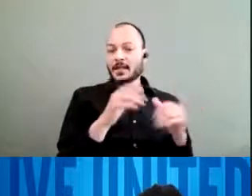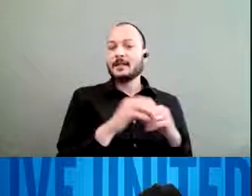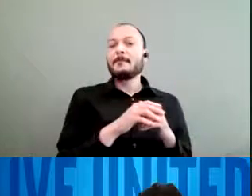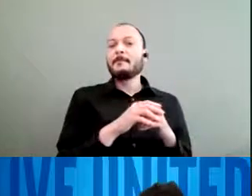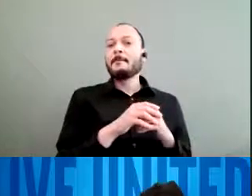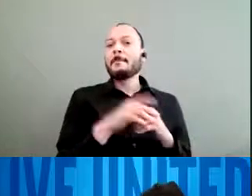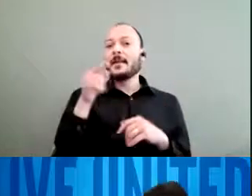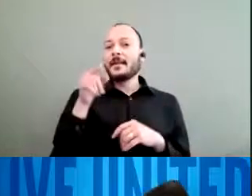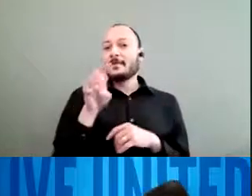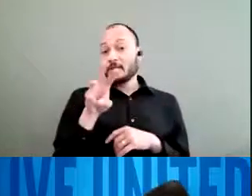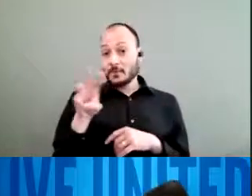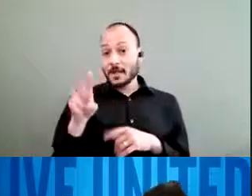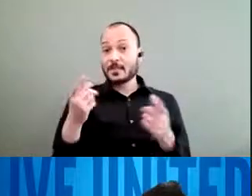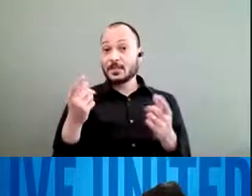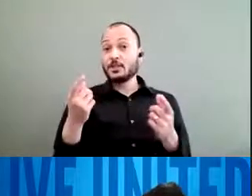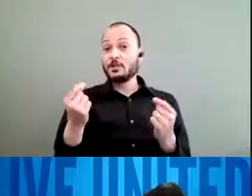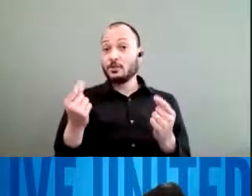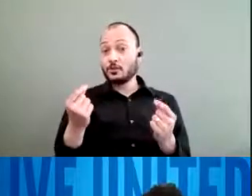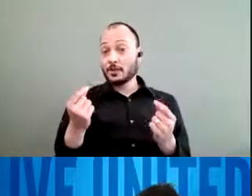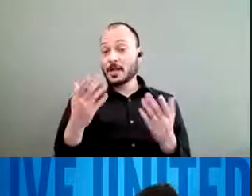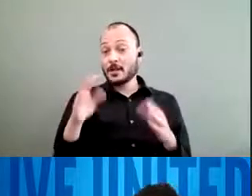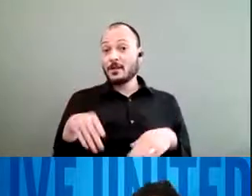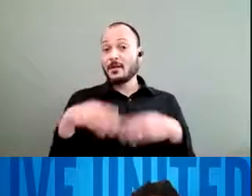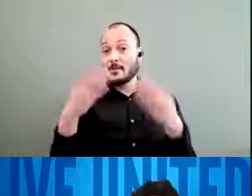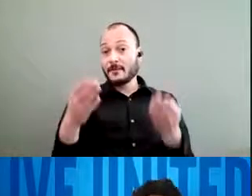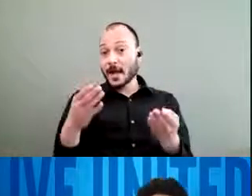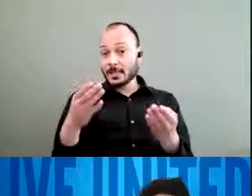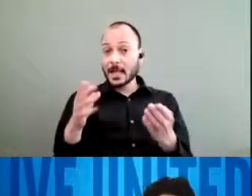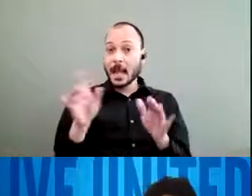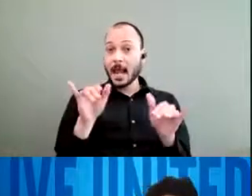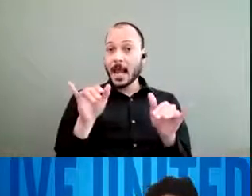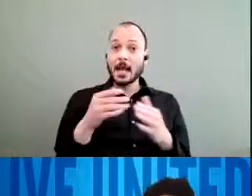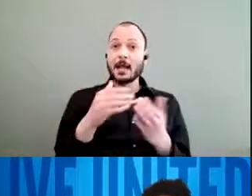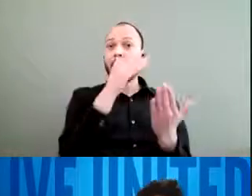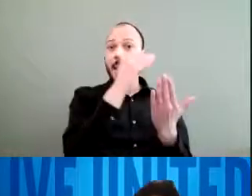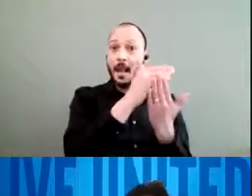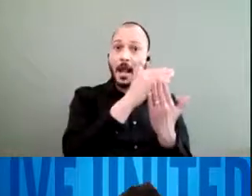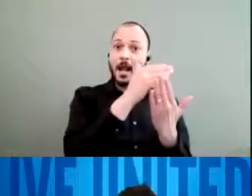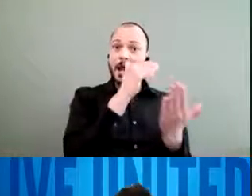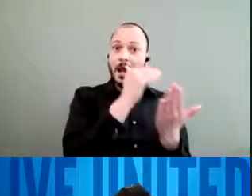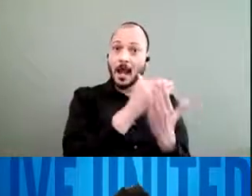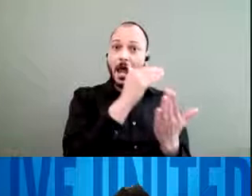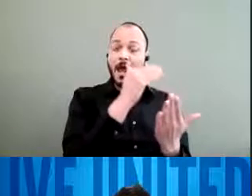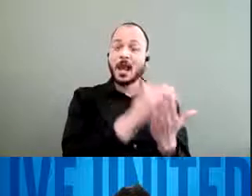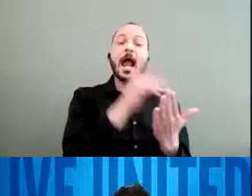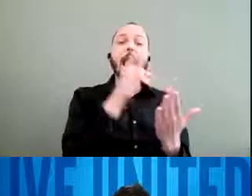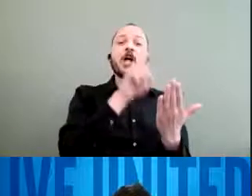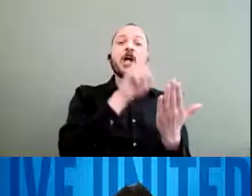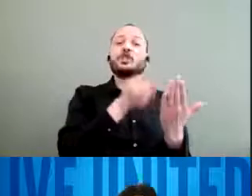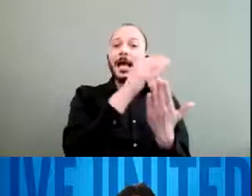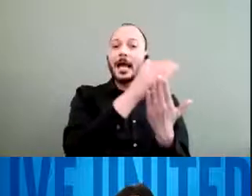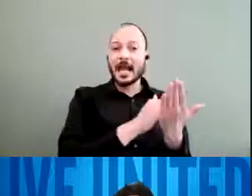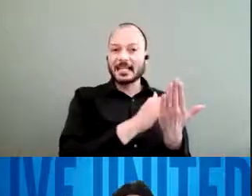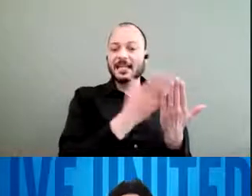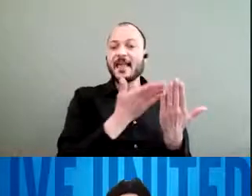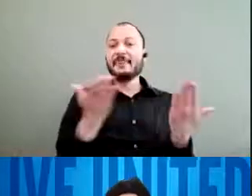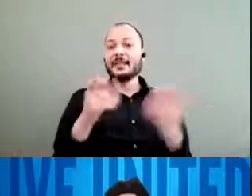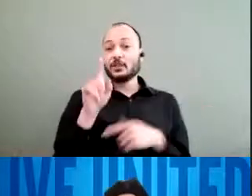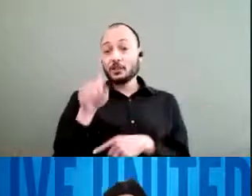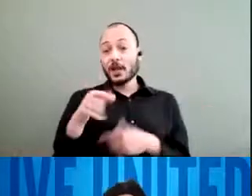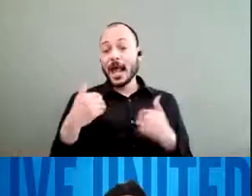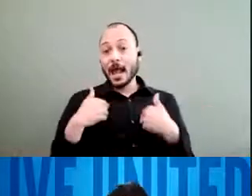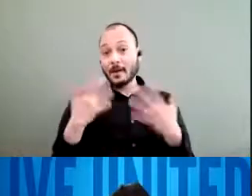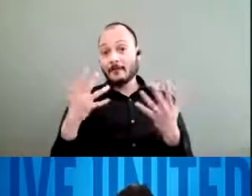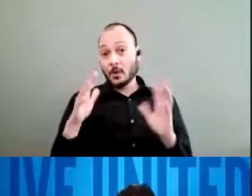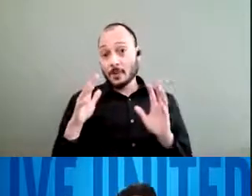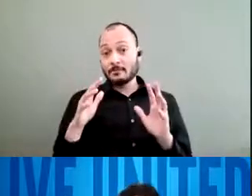website also does is it provides a sort of a line by line checklist of things that you should have so